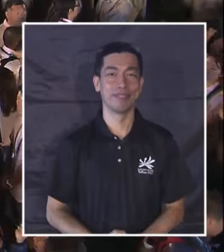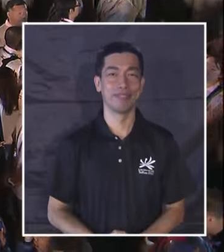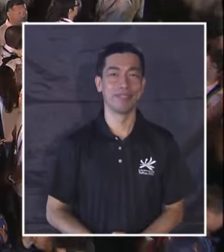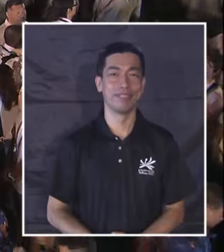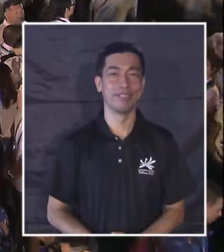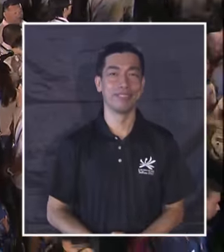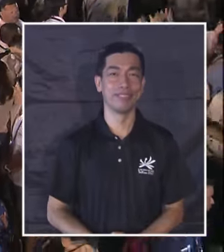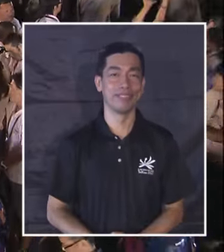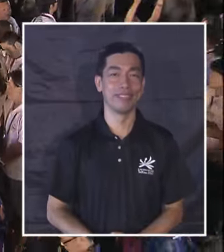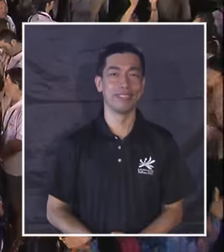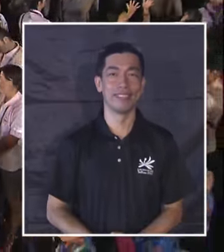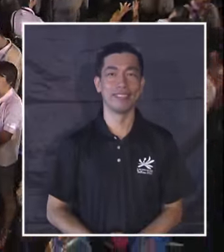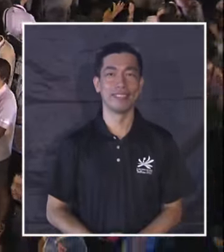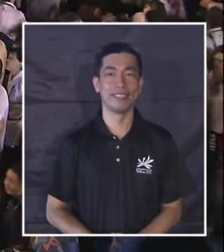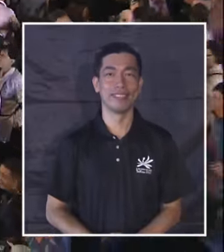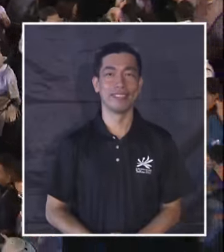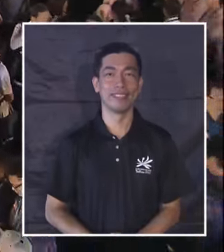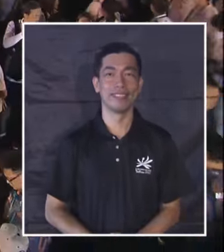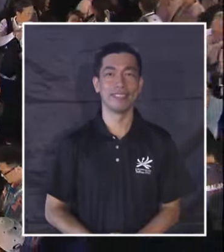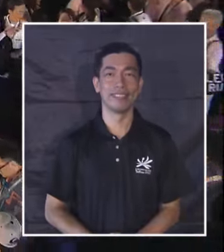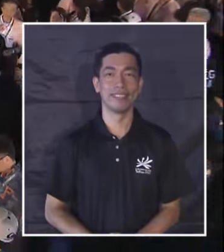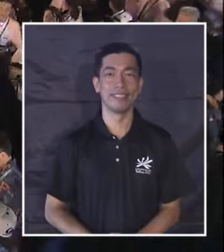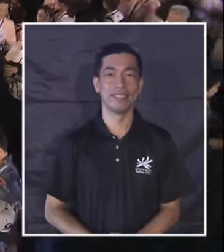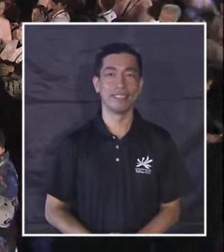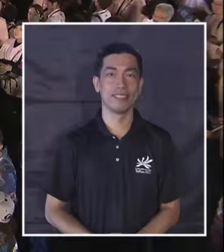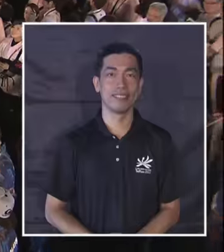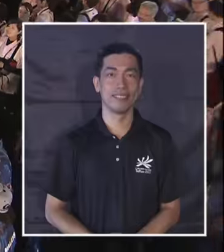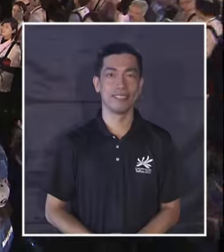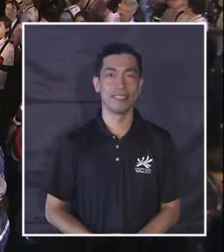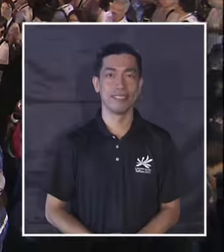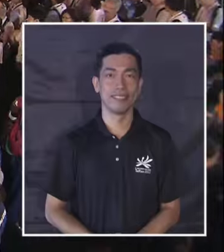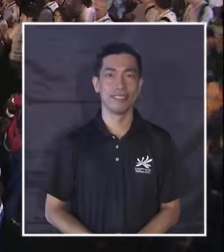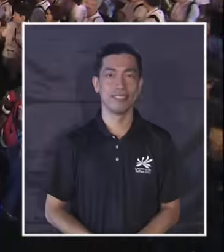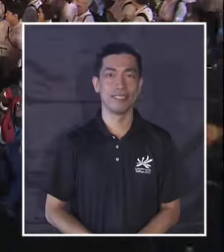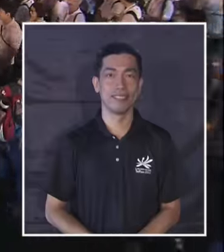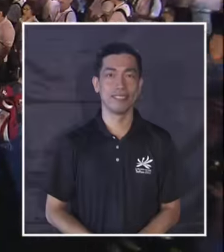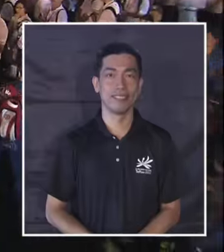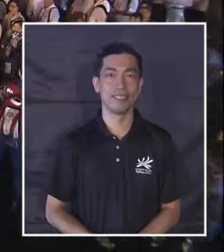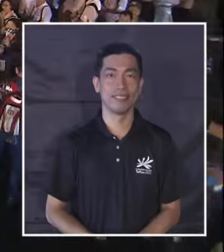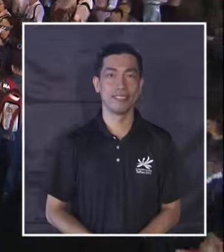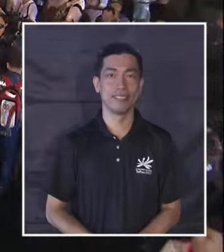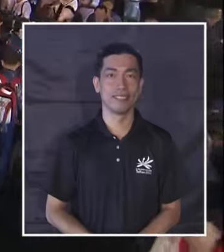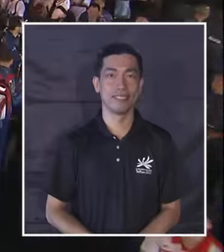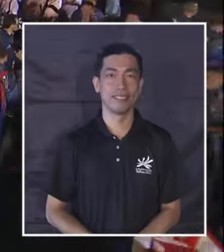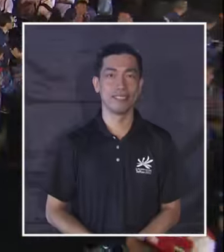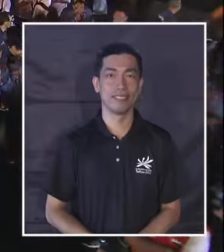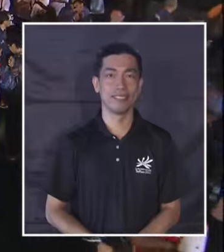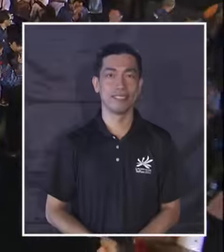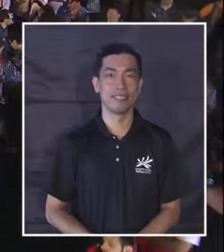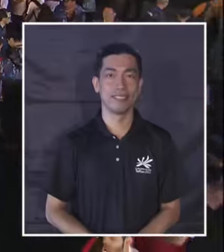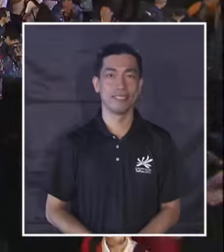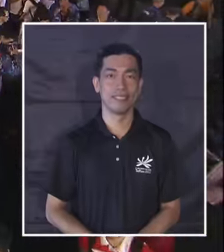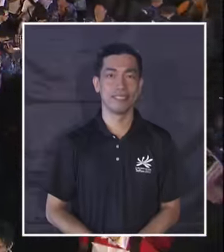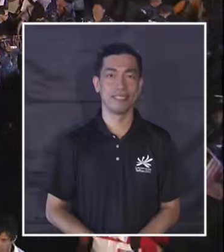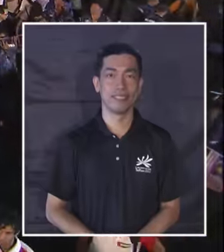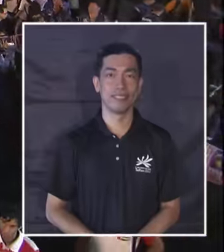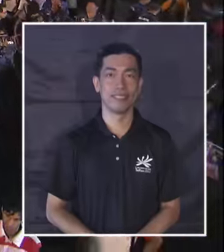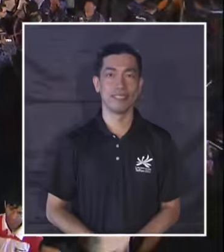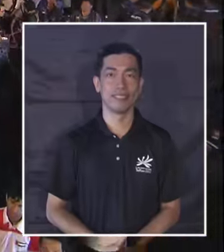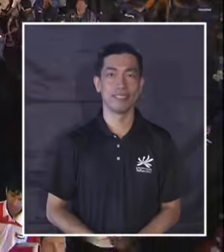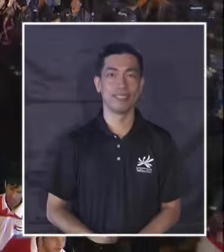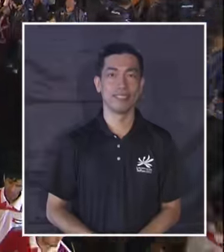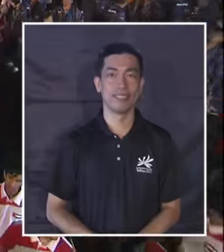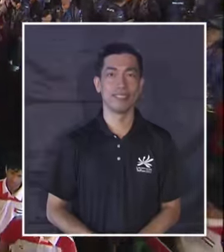The Asia'sPacific Deaf Games is the largest mega sports event in the Asia Pacific region,